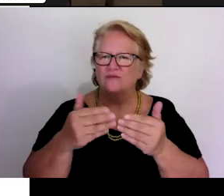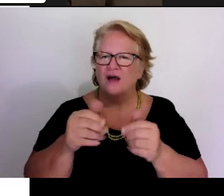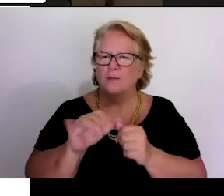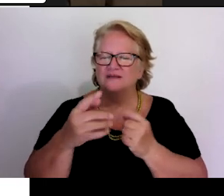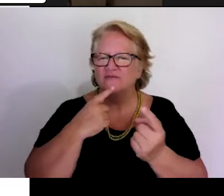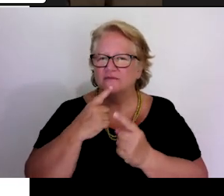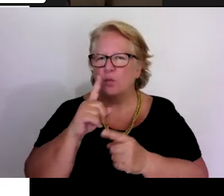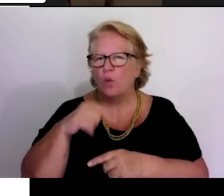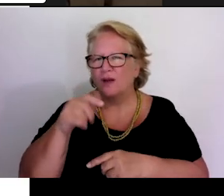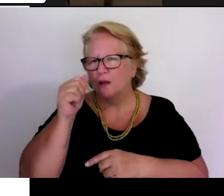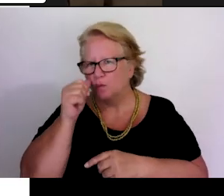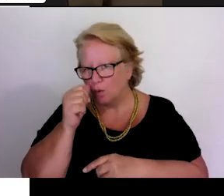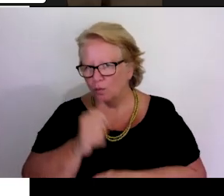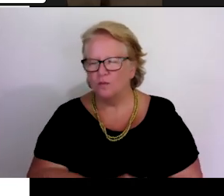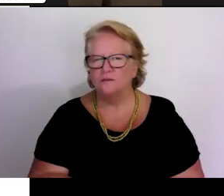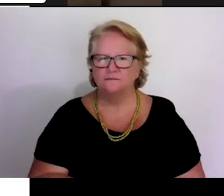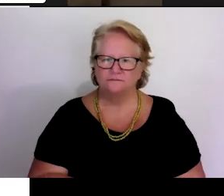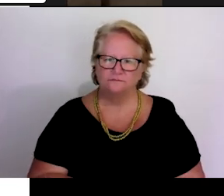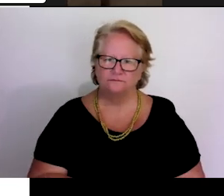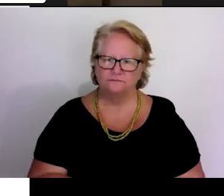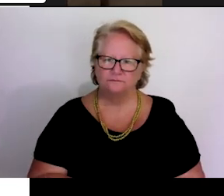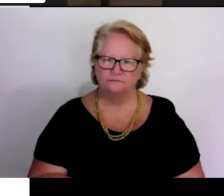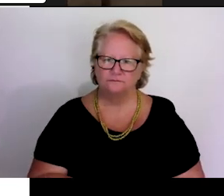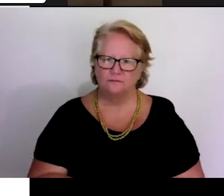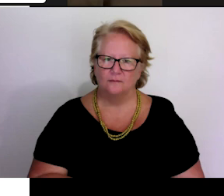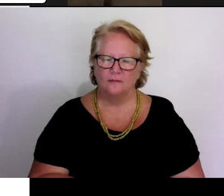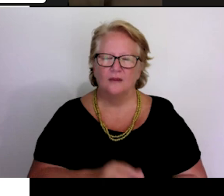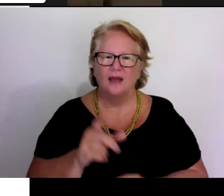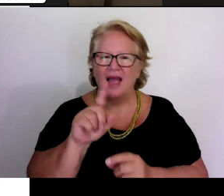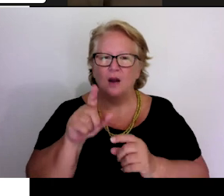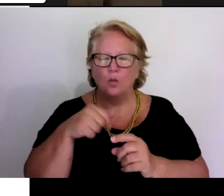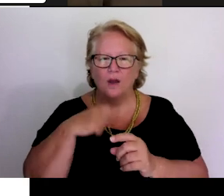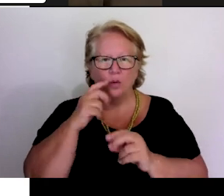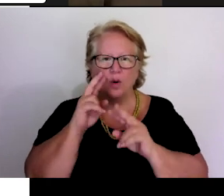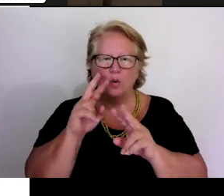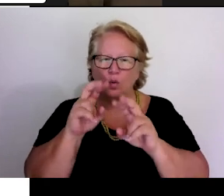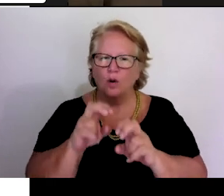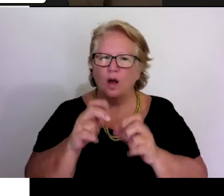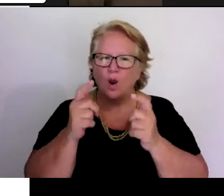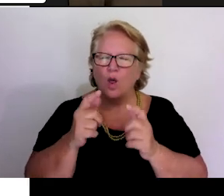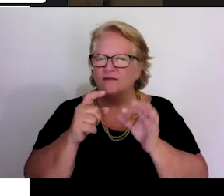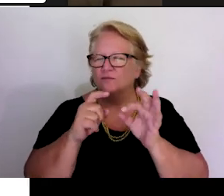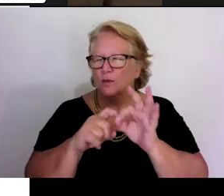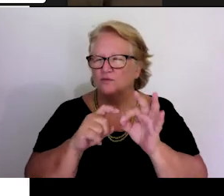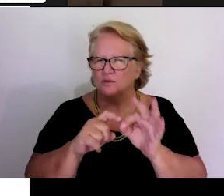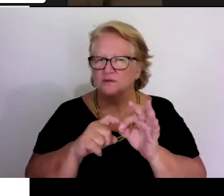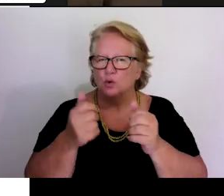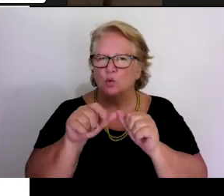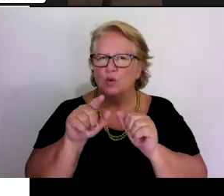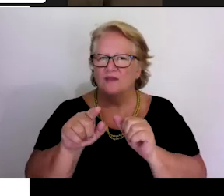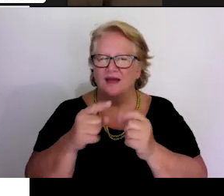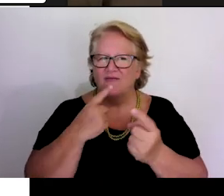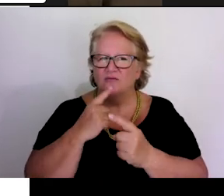what we know about the data in there. And then we will be looking at a whole lot of different questions using the